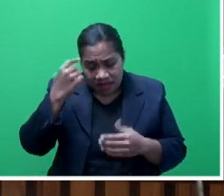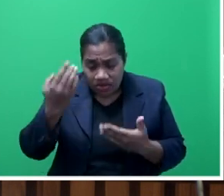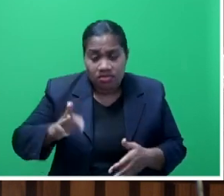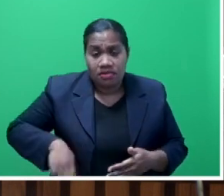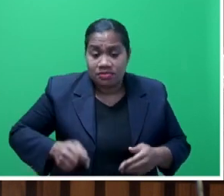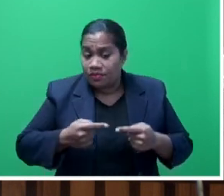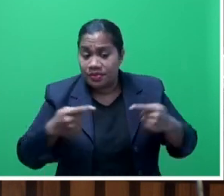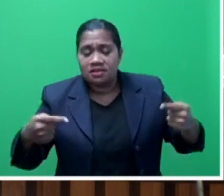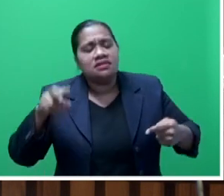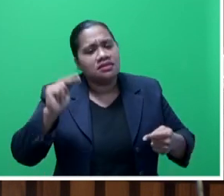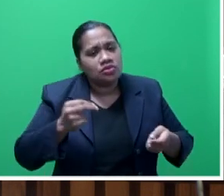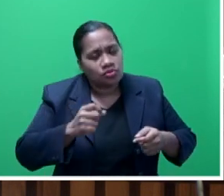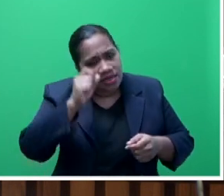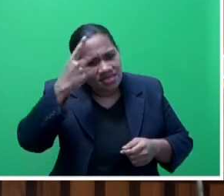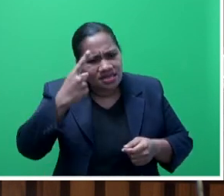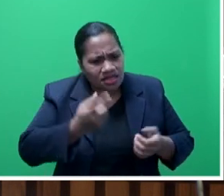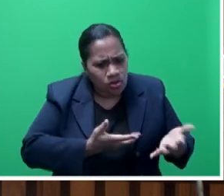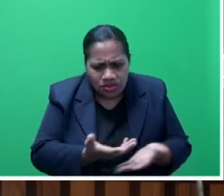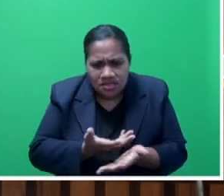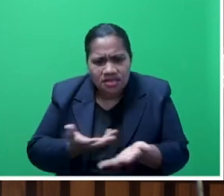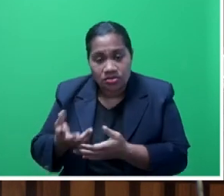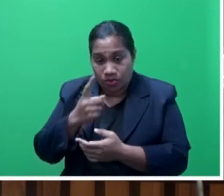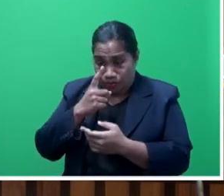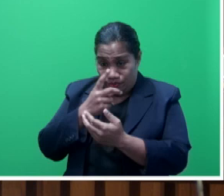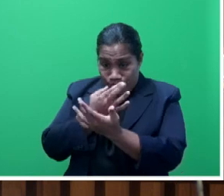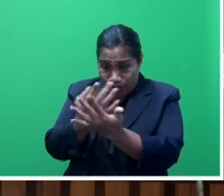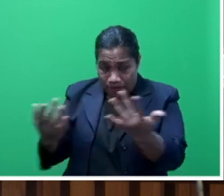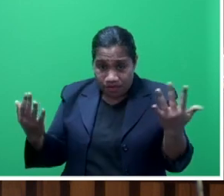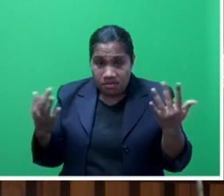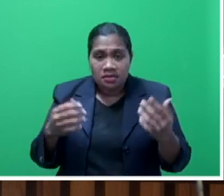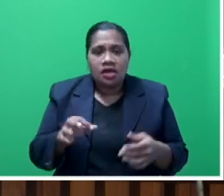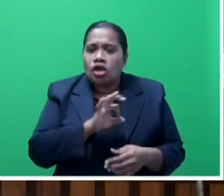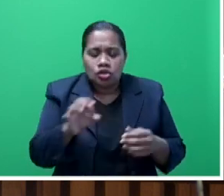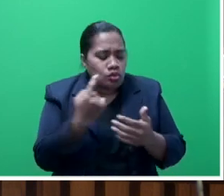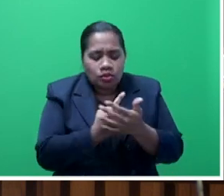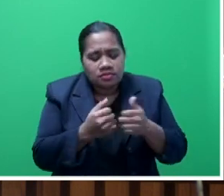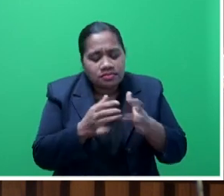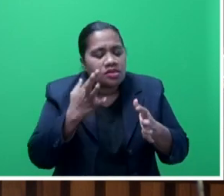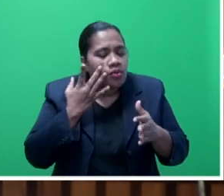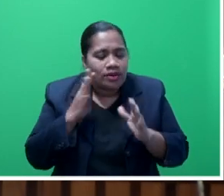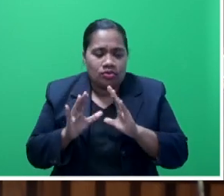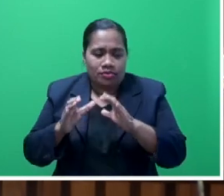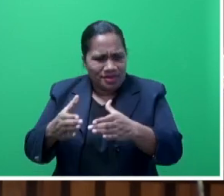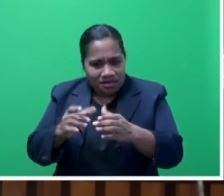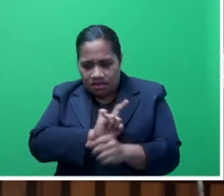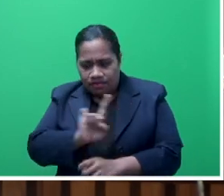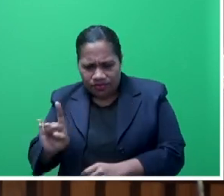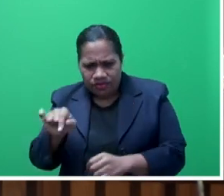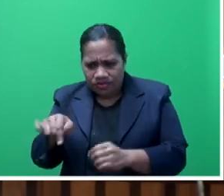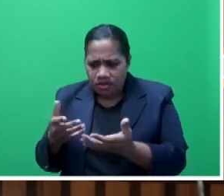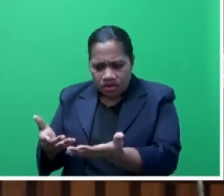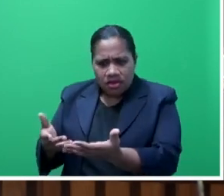that consultations with the public does not only begin when it goes to the committee. Many of these bills, Mr. Speaker,